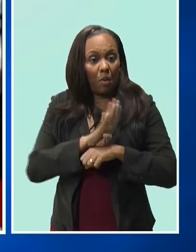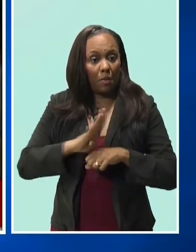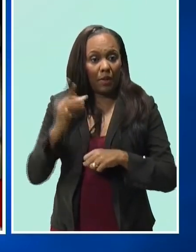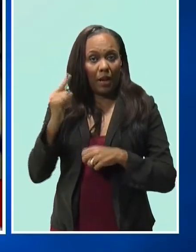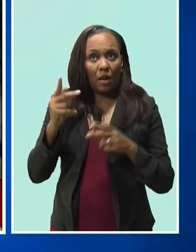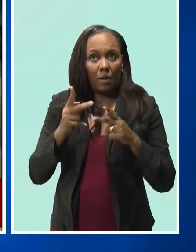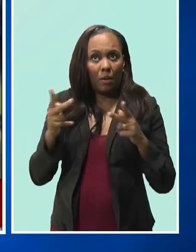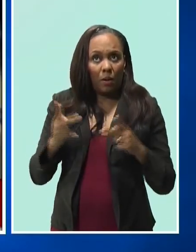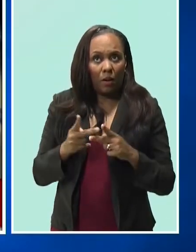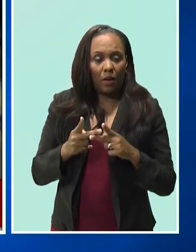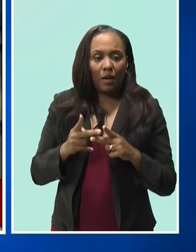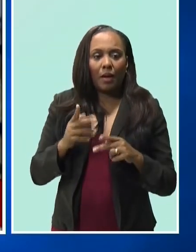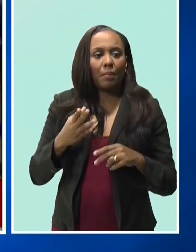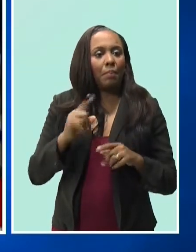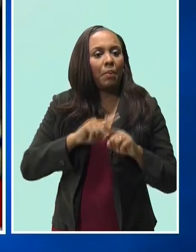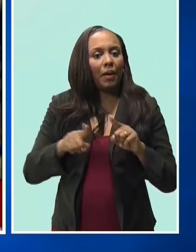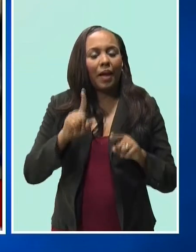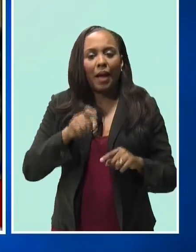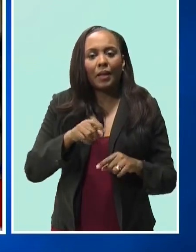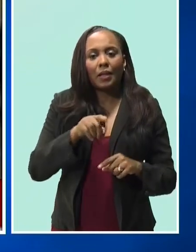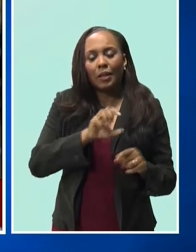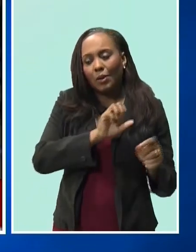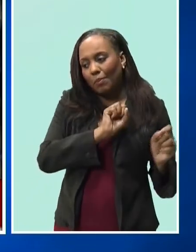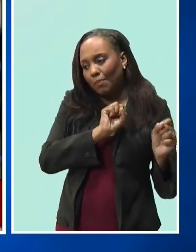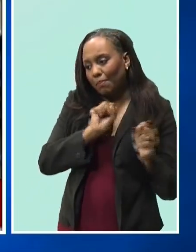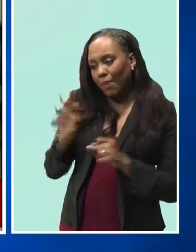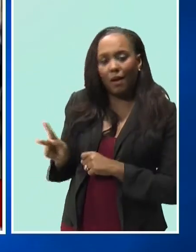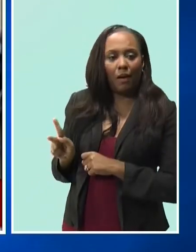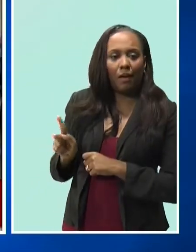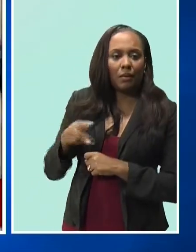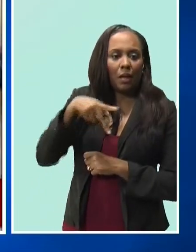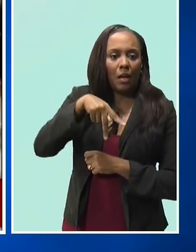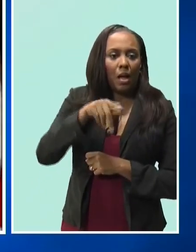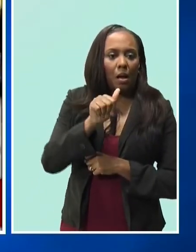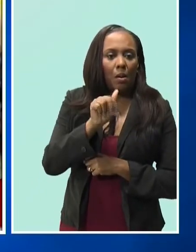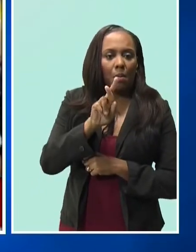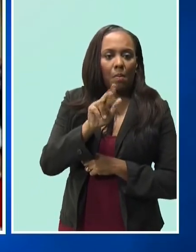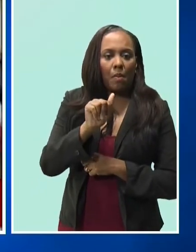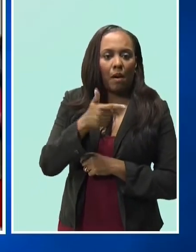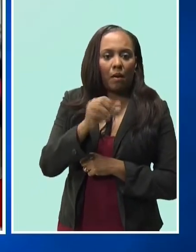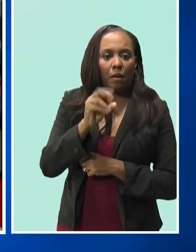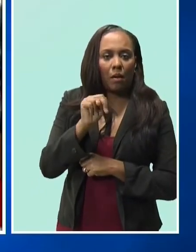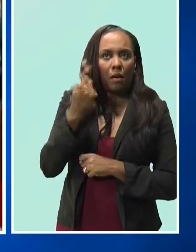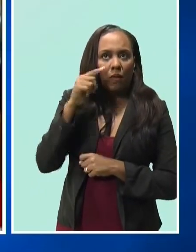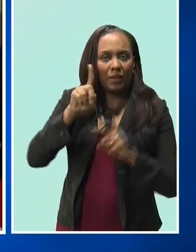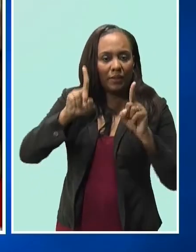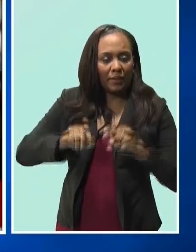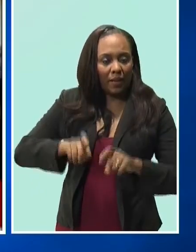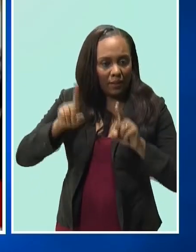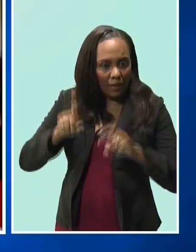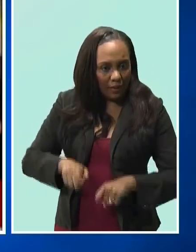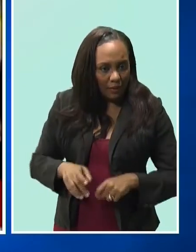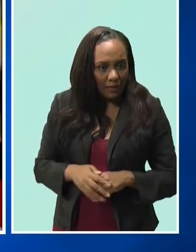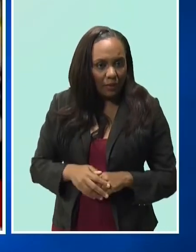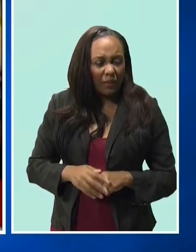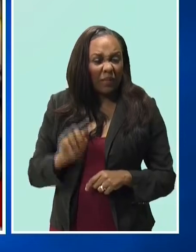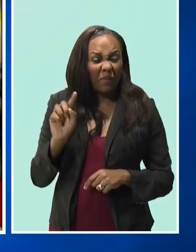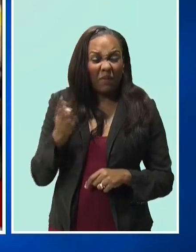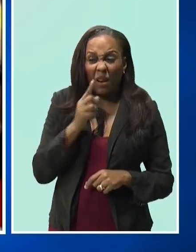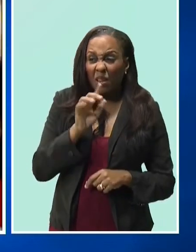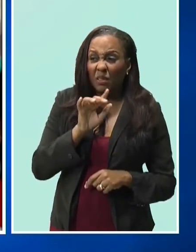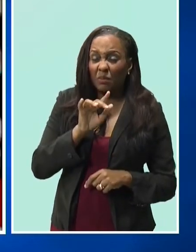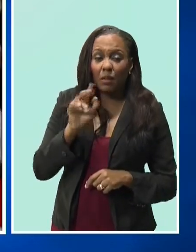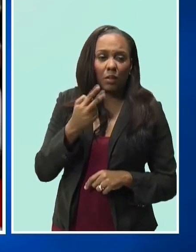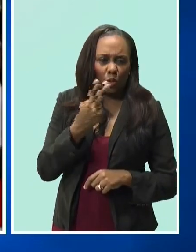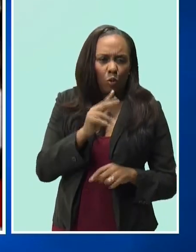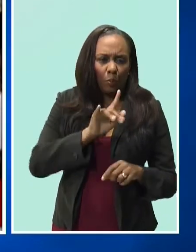return to Paragon in Barbados at a medical facility to undergo tests. Initially, the first flight was supposed to leave